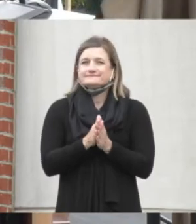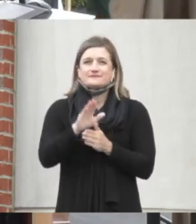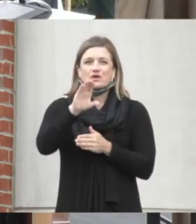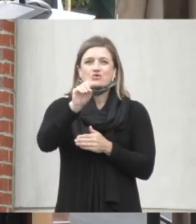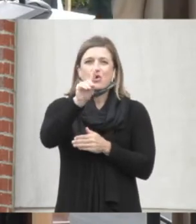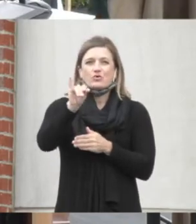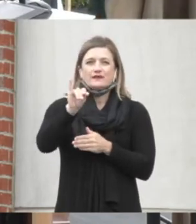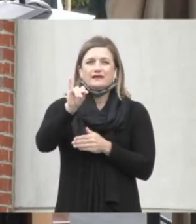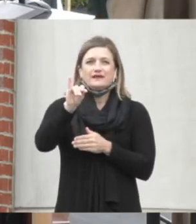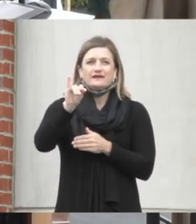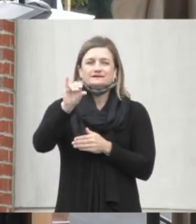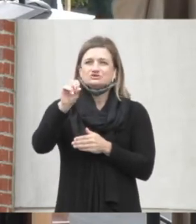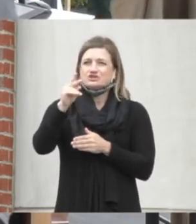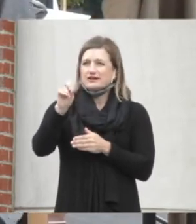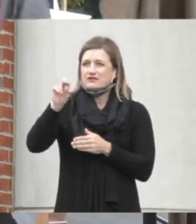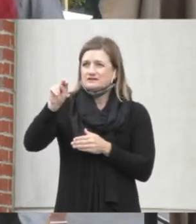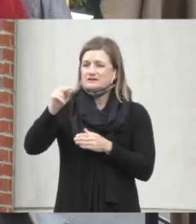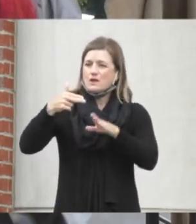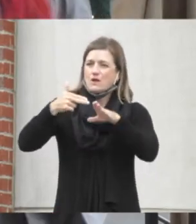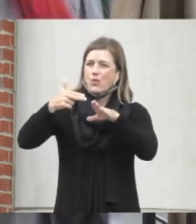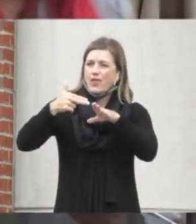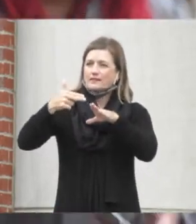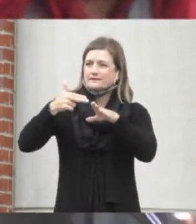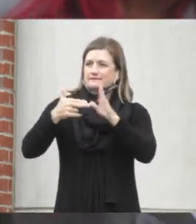Cody Abshire, Welding Technology.